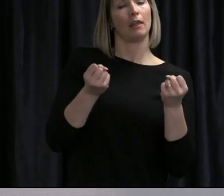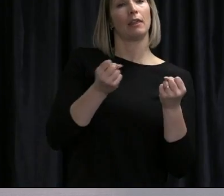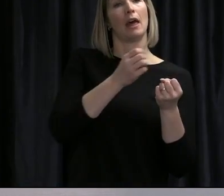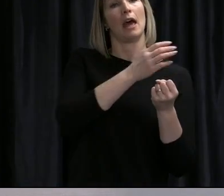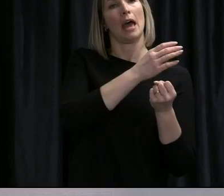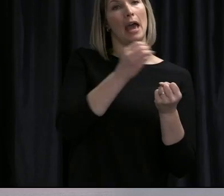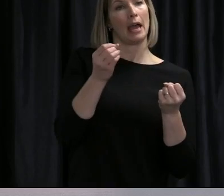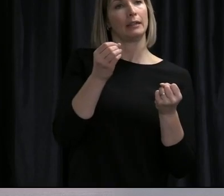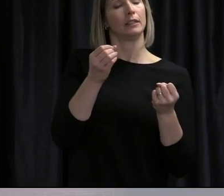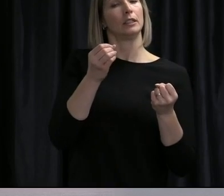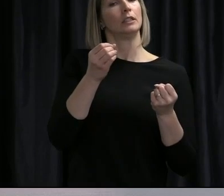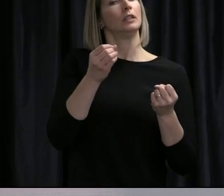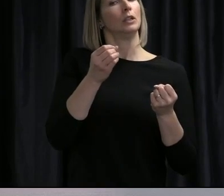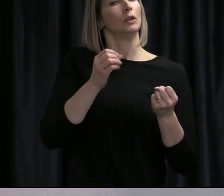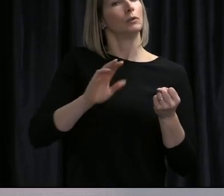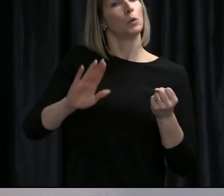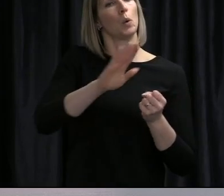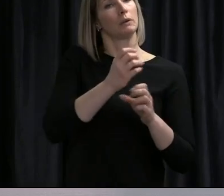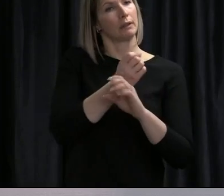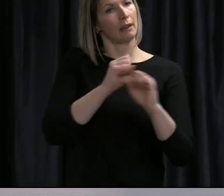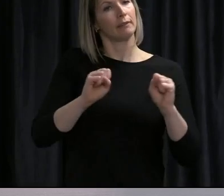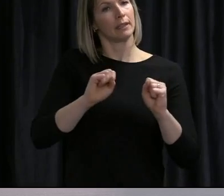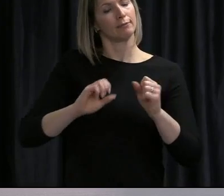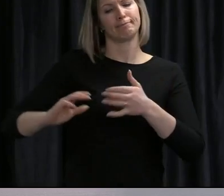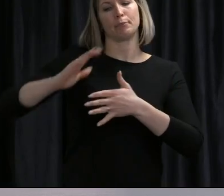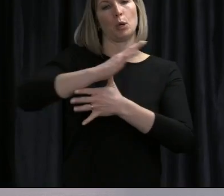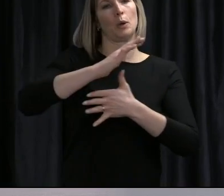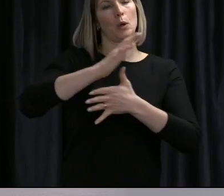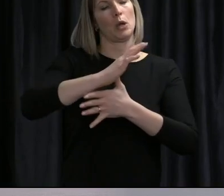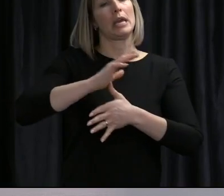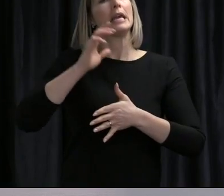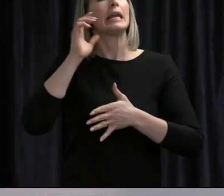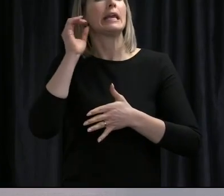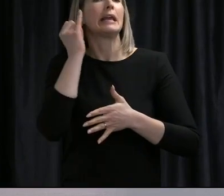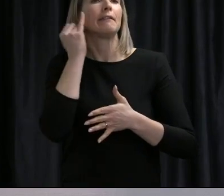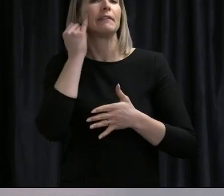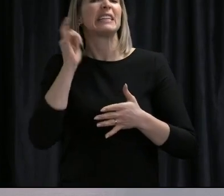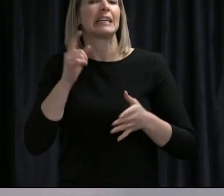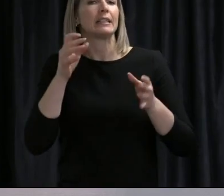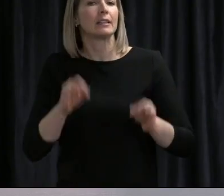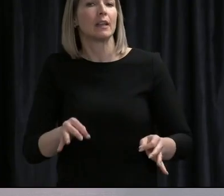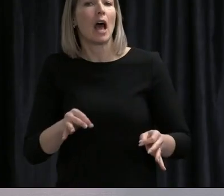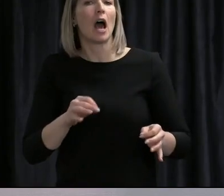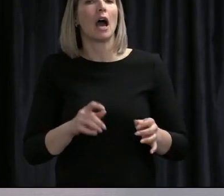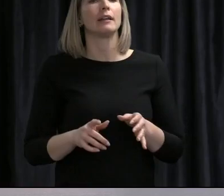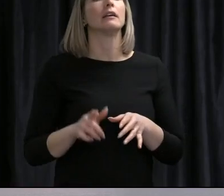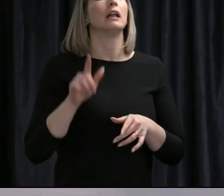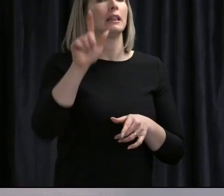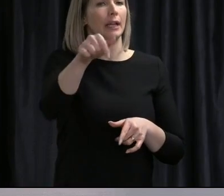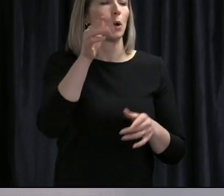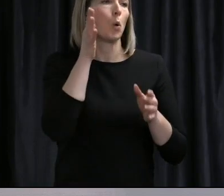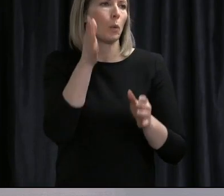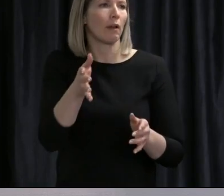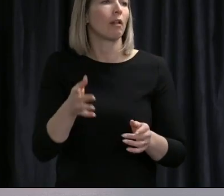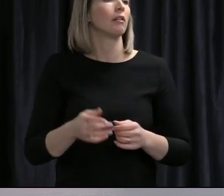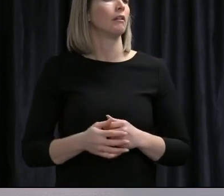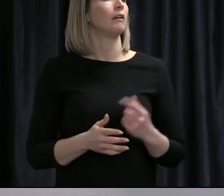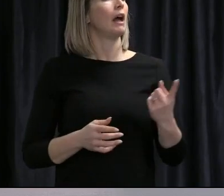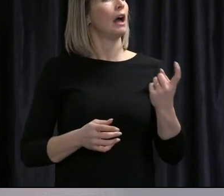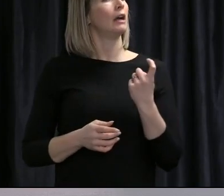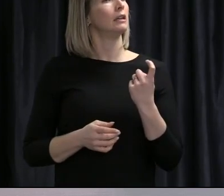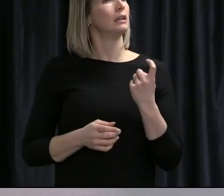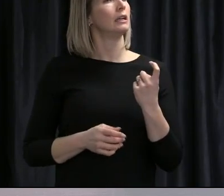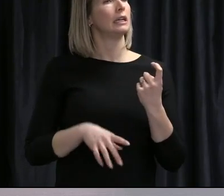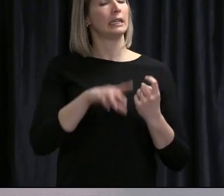Labrador is our priority. Those decisions will need to be made, but we will make those decisions. Oh, just one last question. I'm not sure if this is already asked, but is